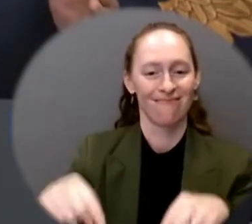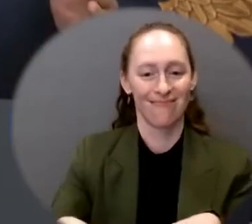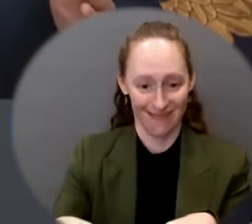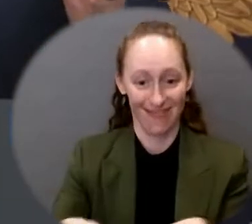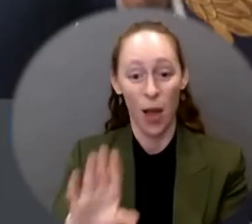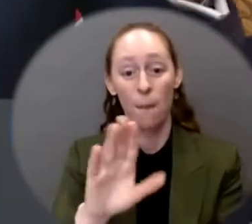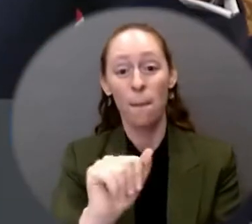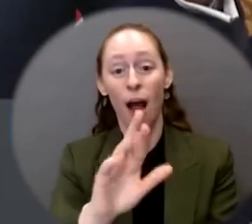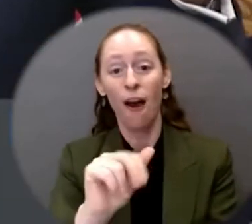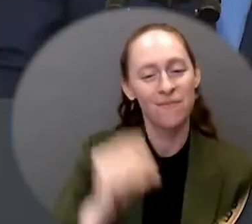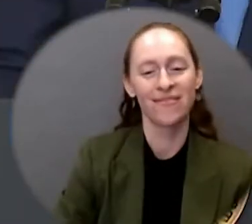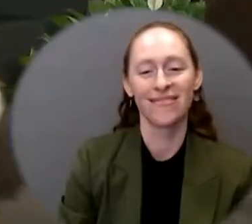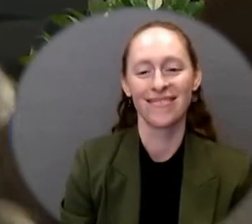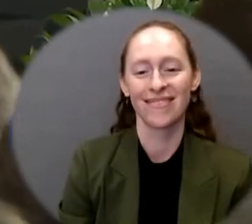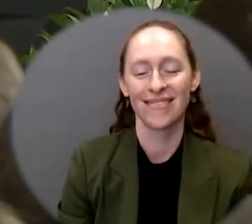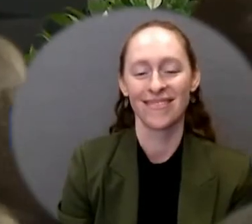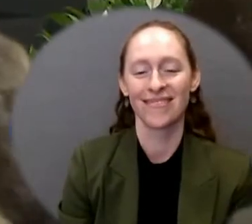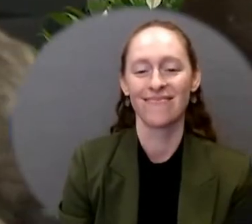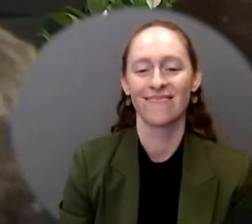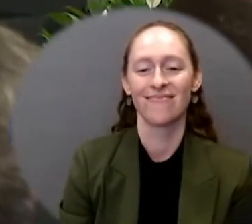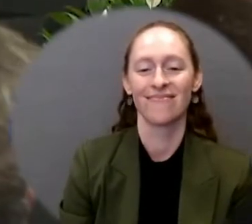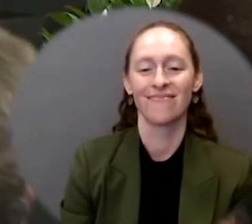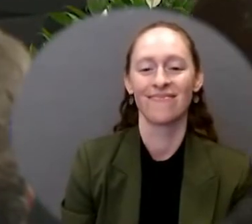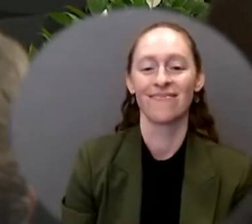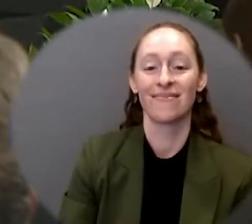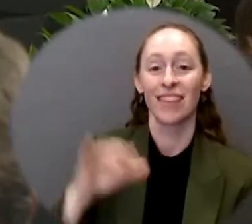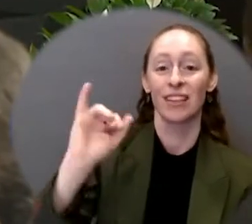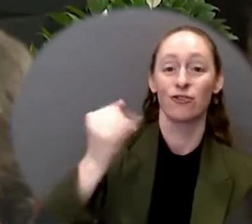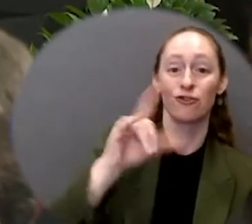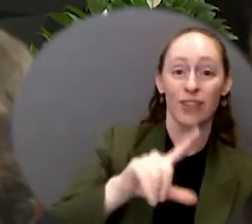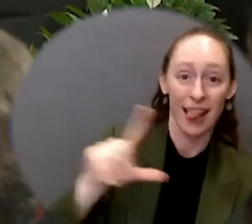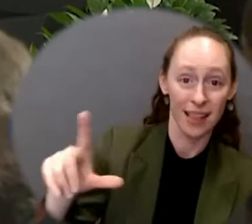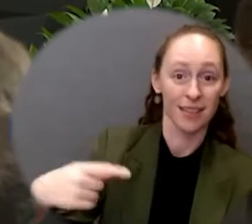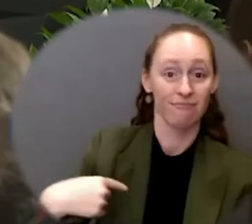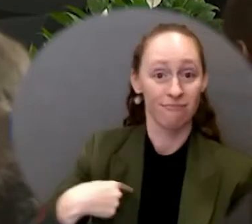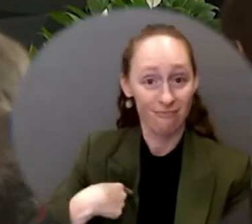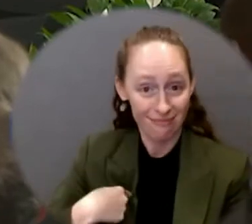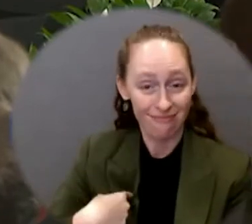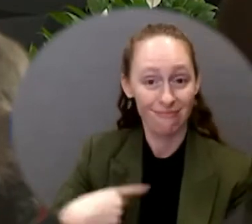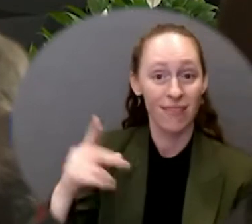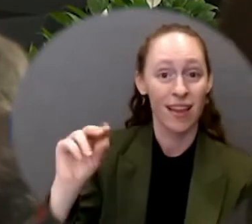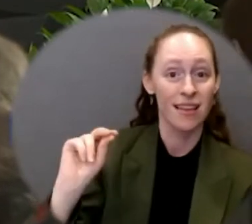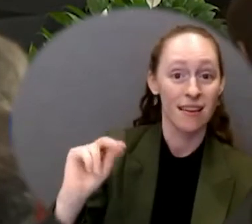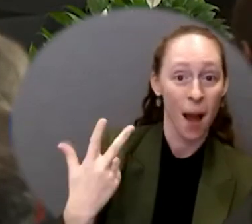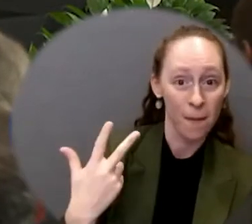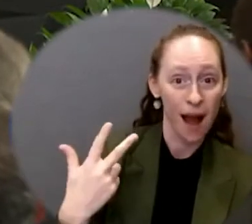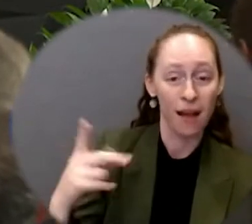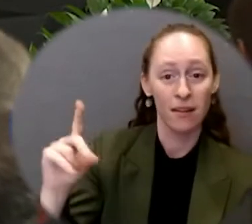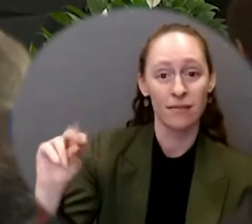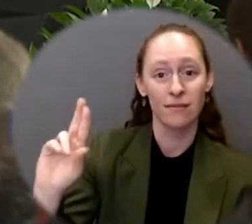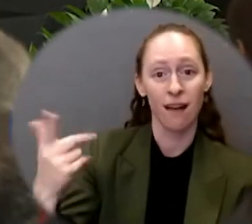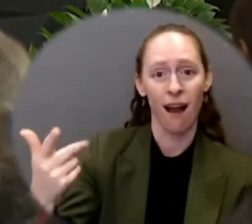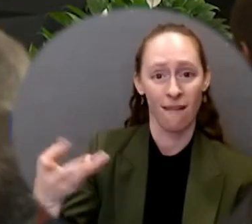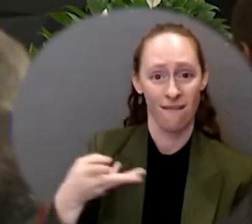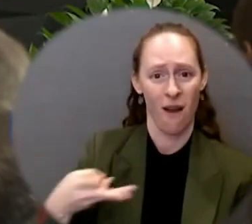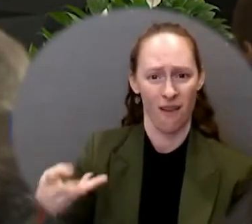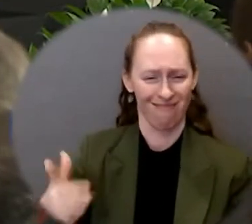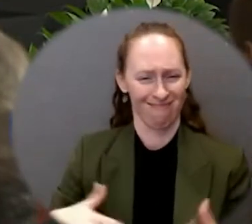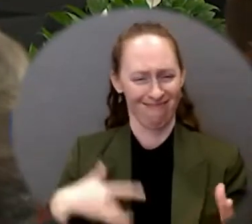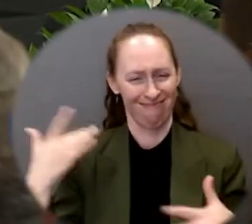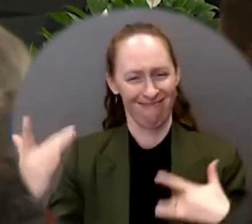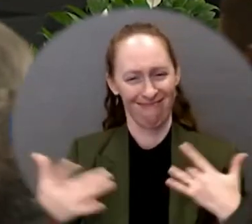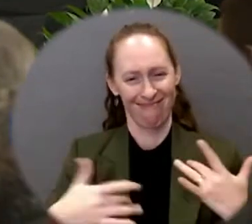Barack and Michelle, welcome home. Jill and I and Kamala and Doug are honored to host you and so many friends who have been part of